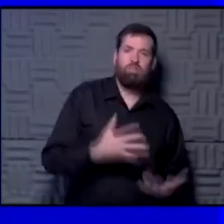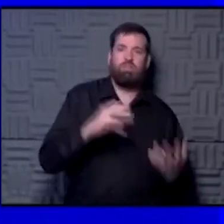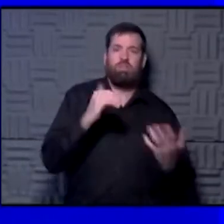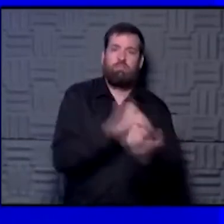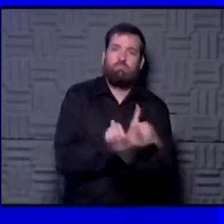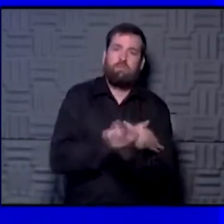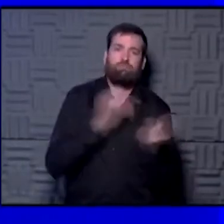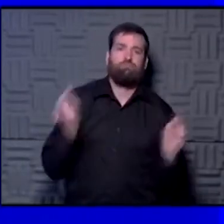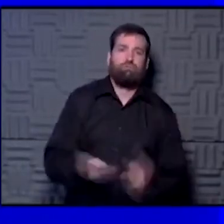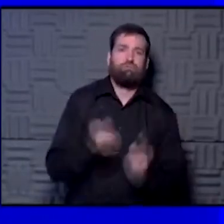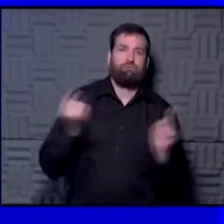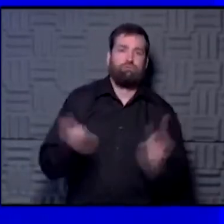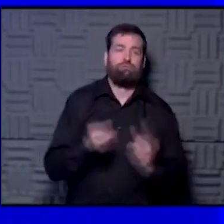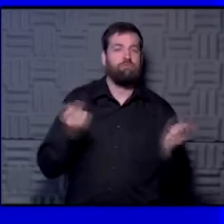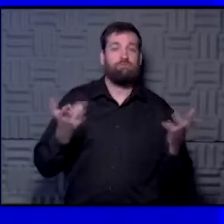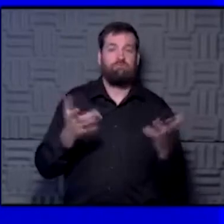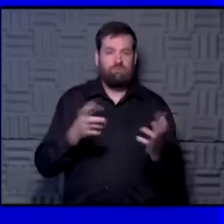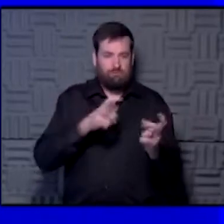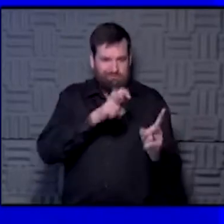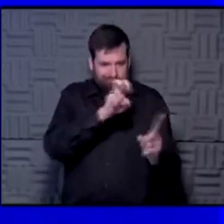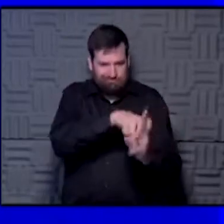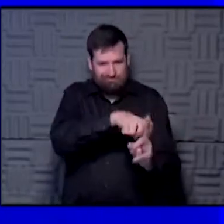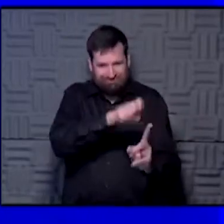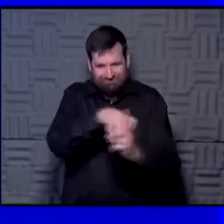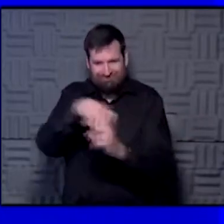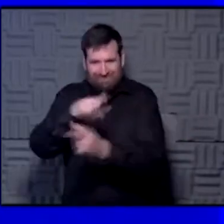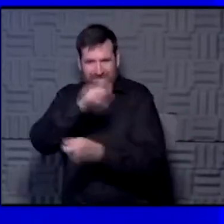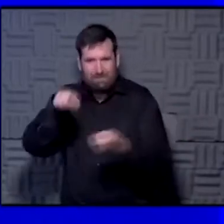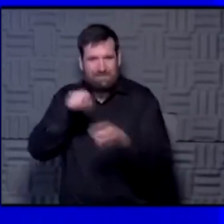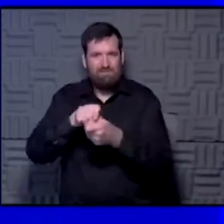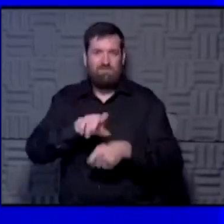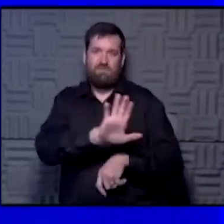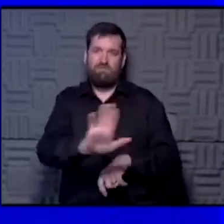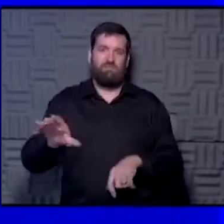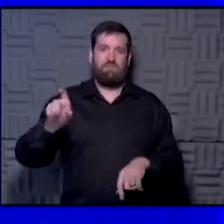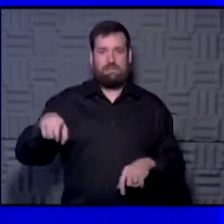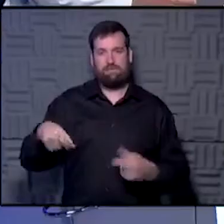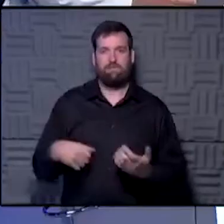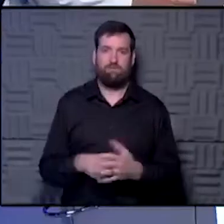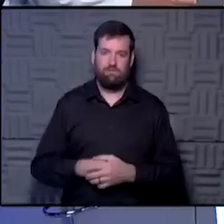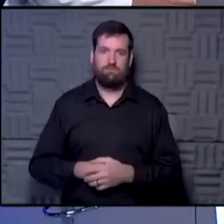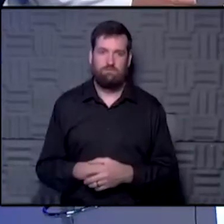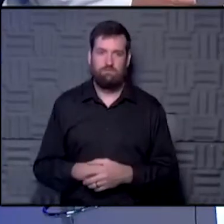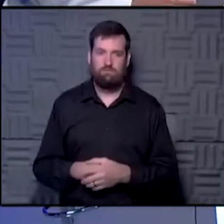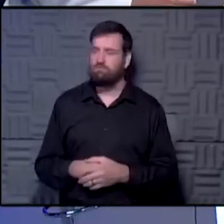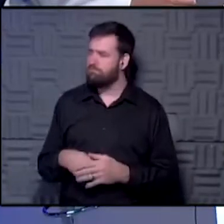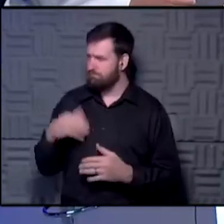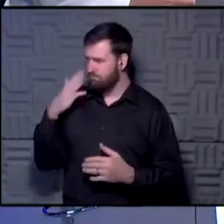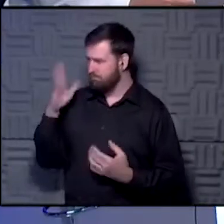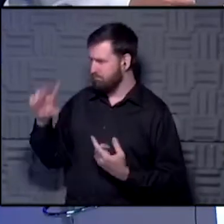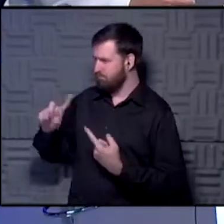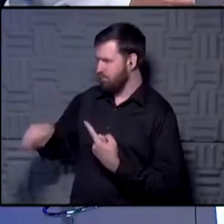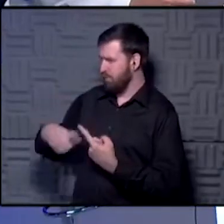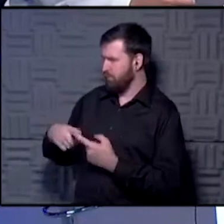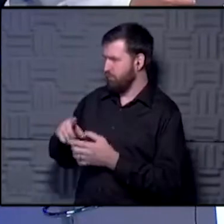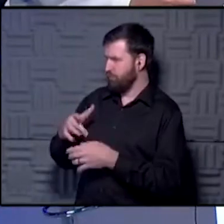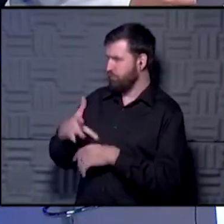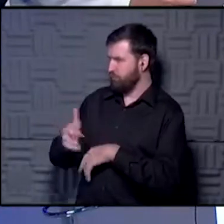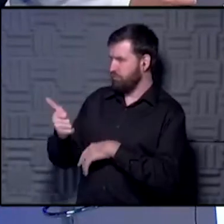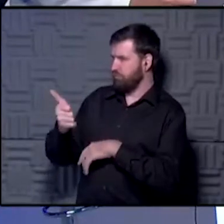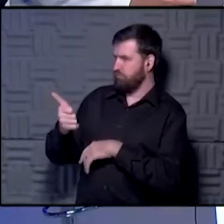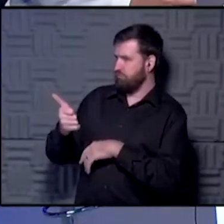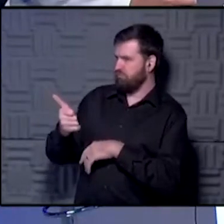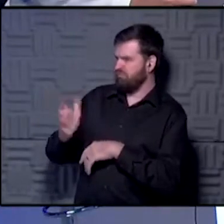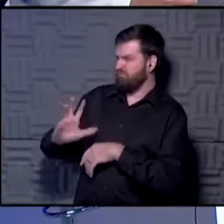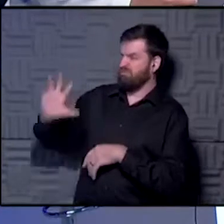So it is really going to be catering to that individual patient and what their needs are. I know that when we started out early in this